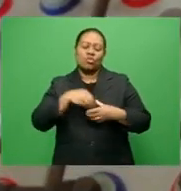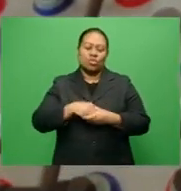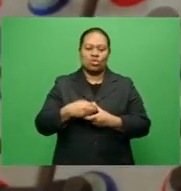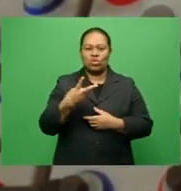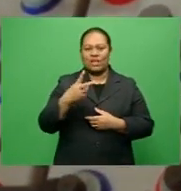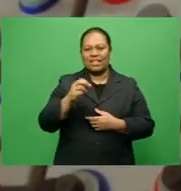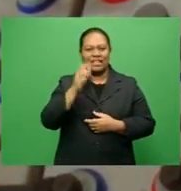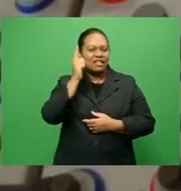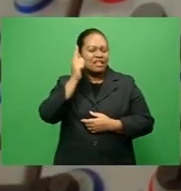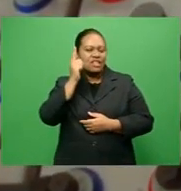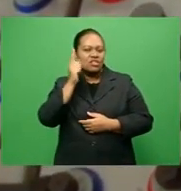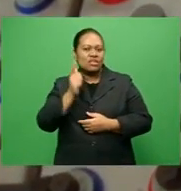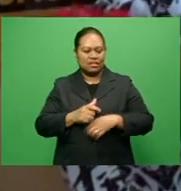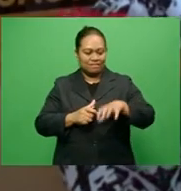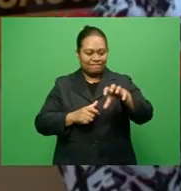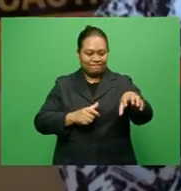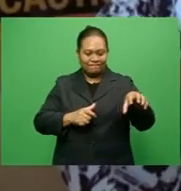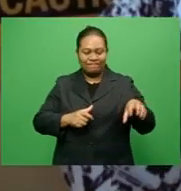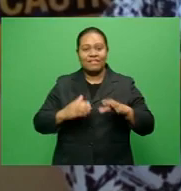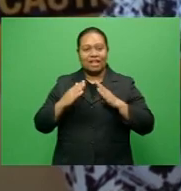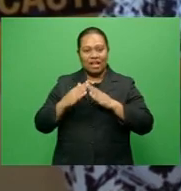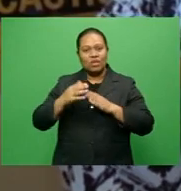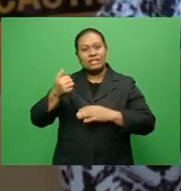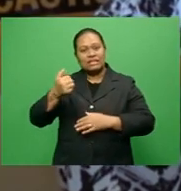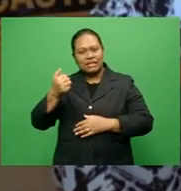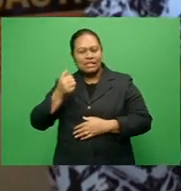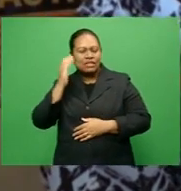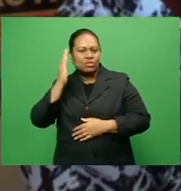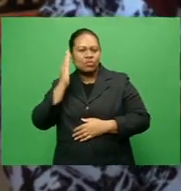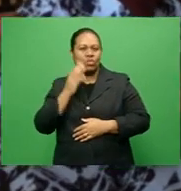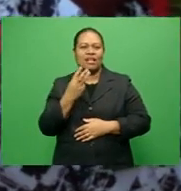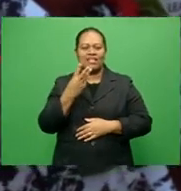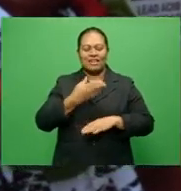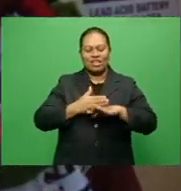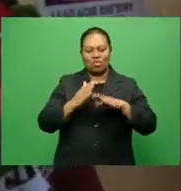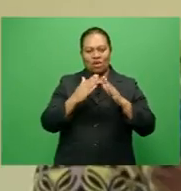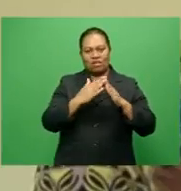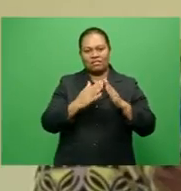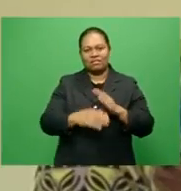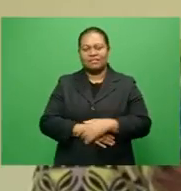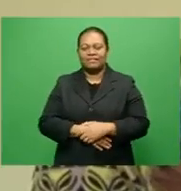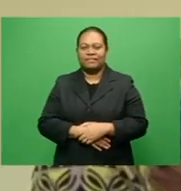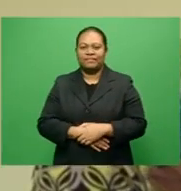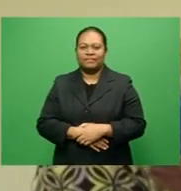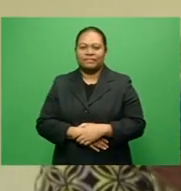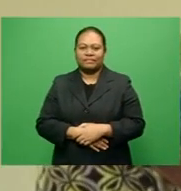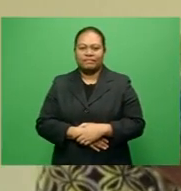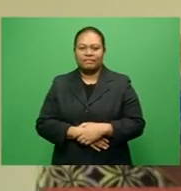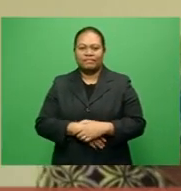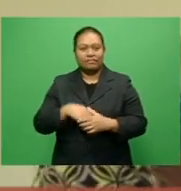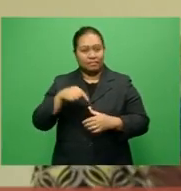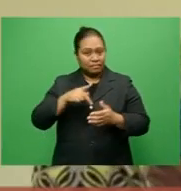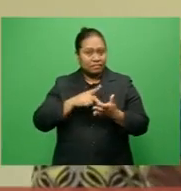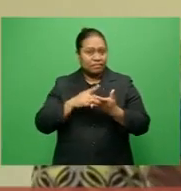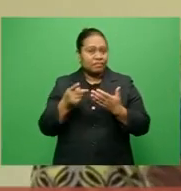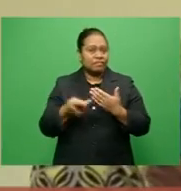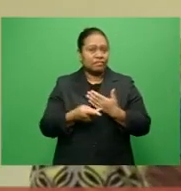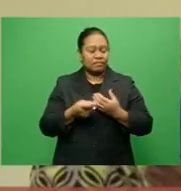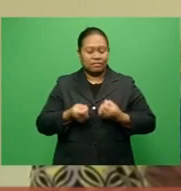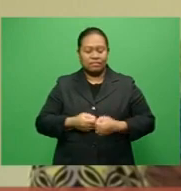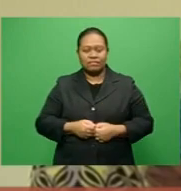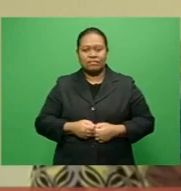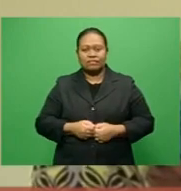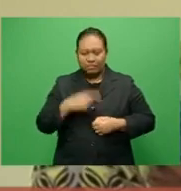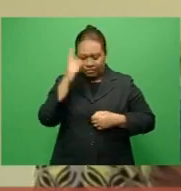20 teachers' quarters, 16 school blocks, and 3 new houses. This project will also enable